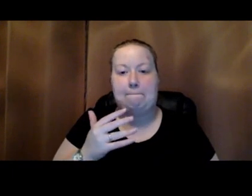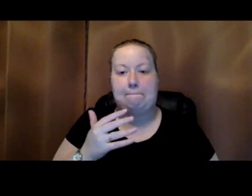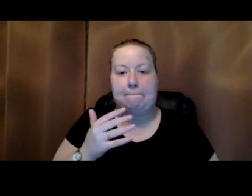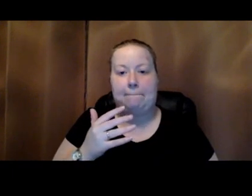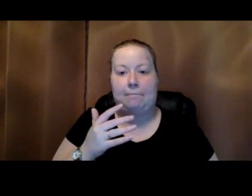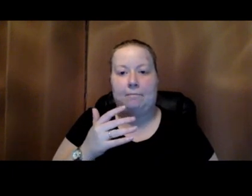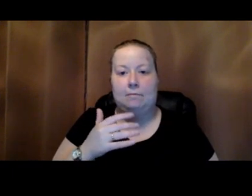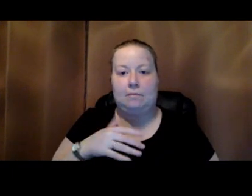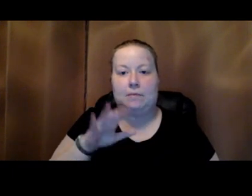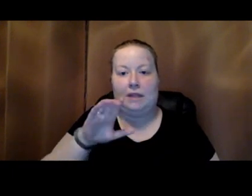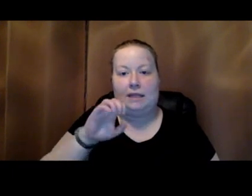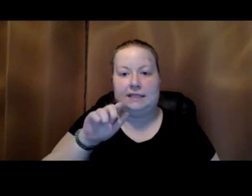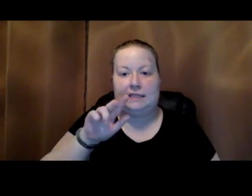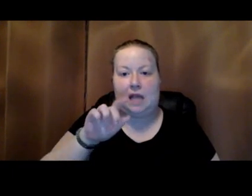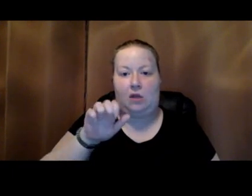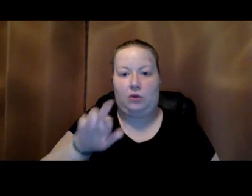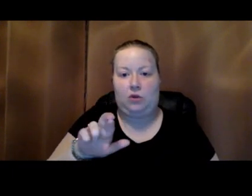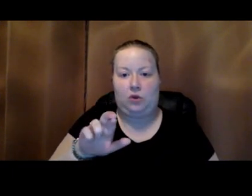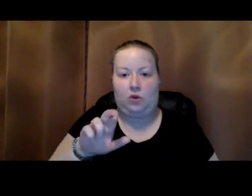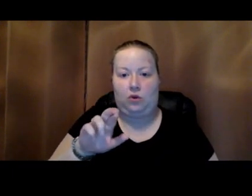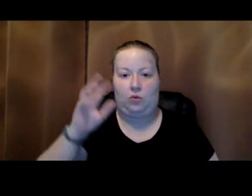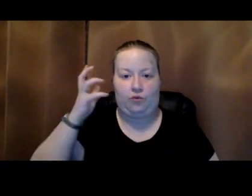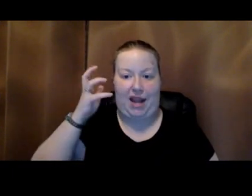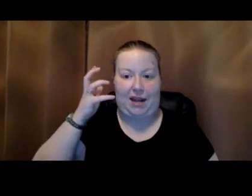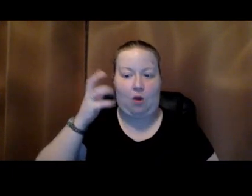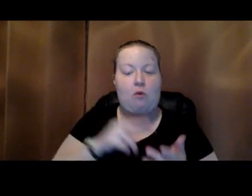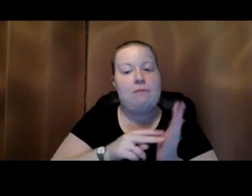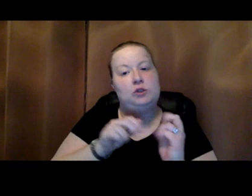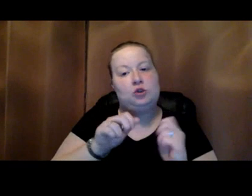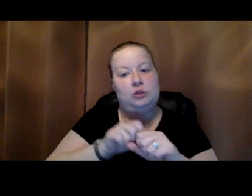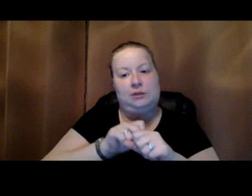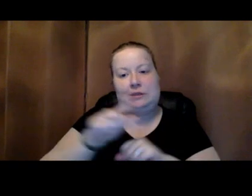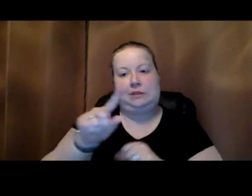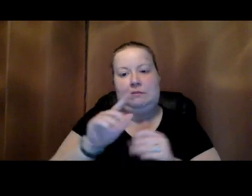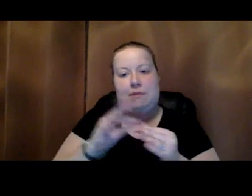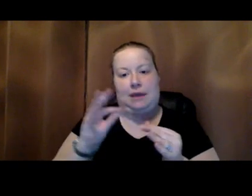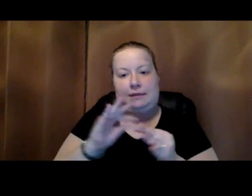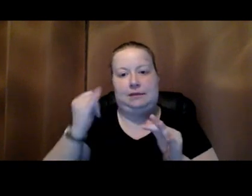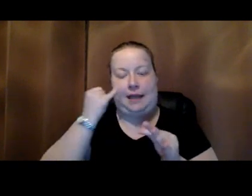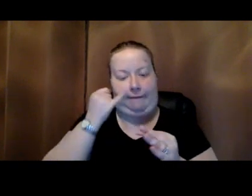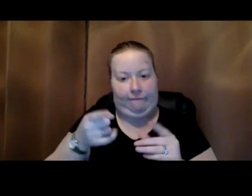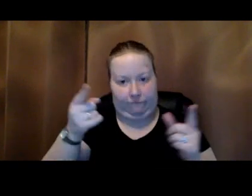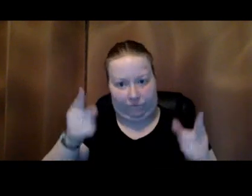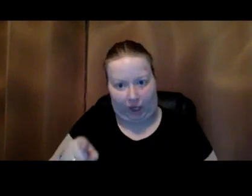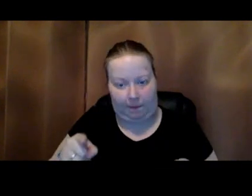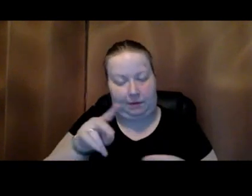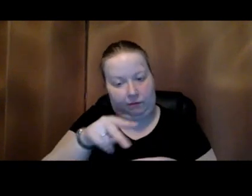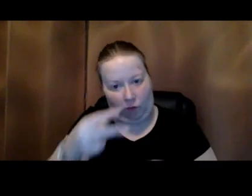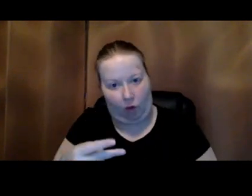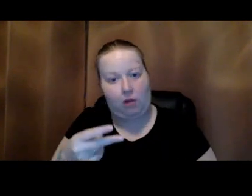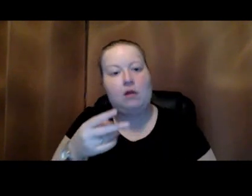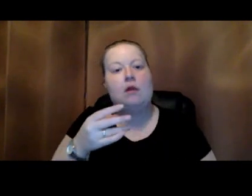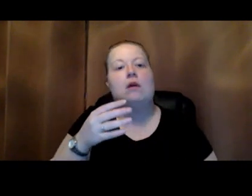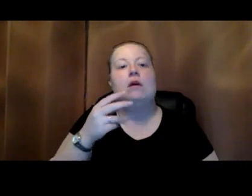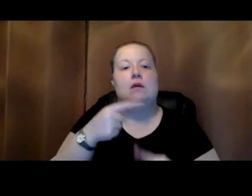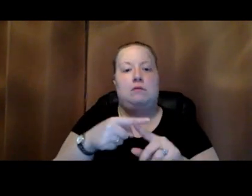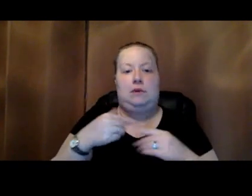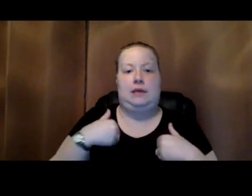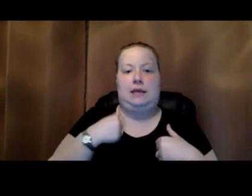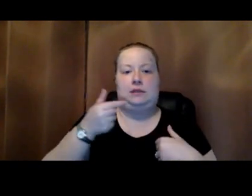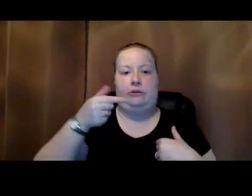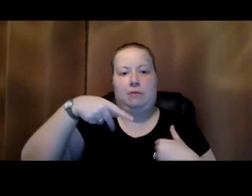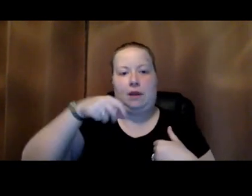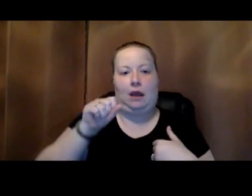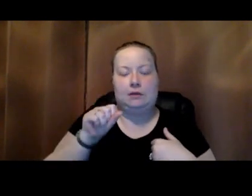cellular radio, so it could send messages in the event of one of these incidents, and it has GPS. So if it needed to,